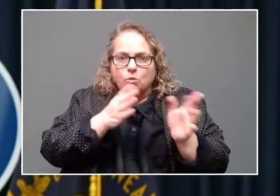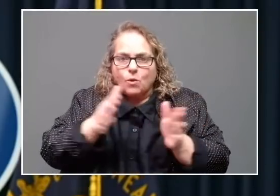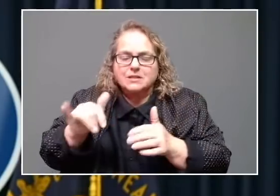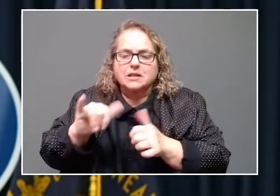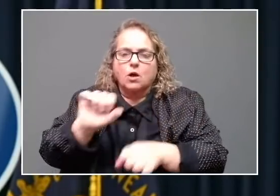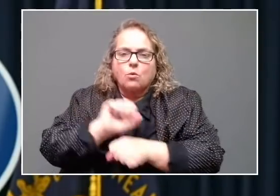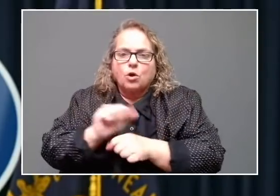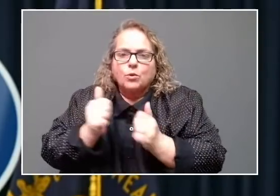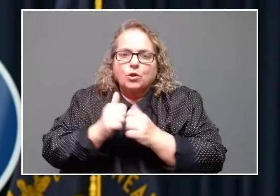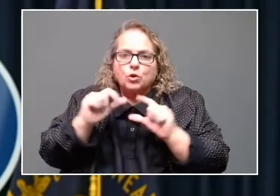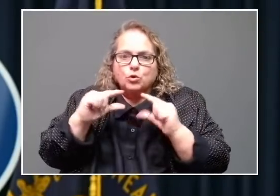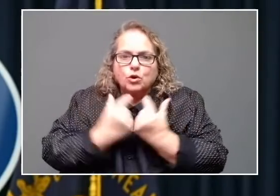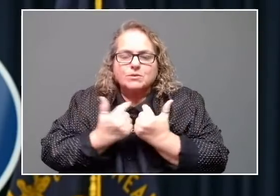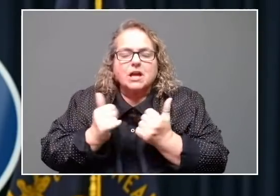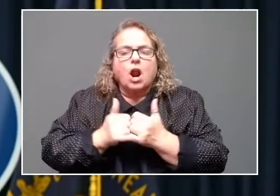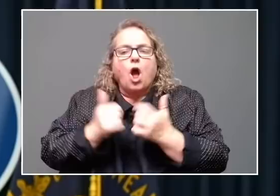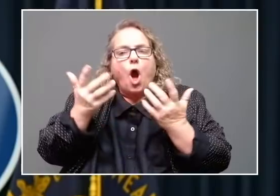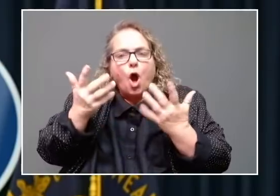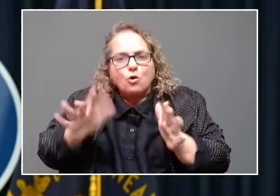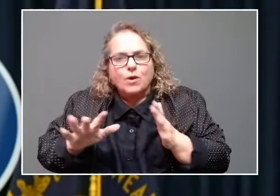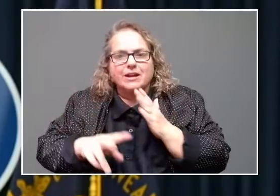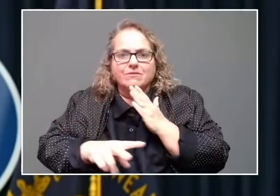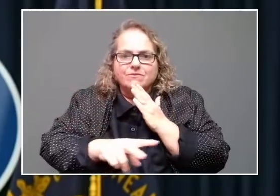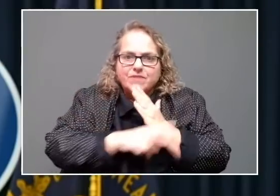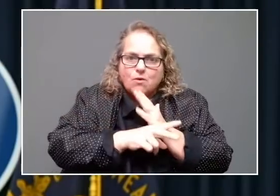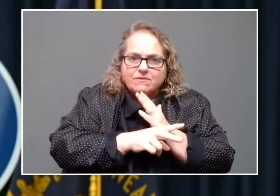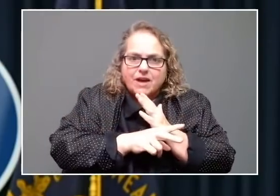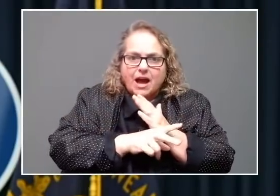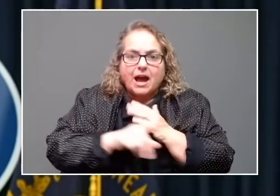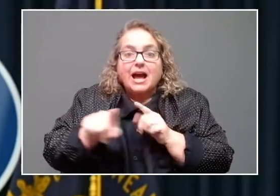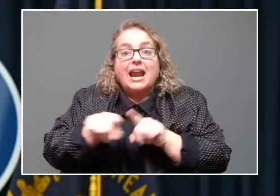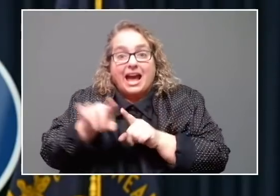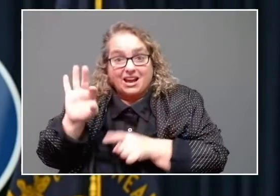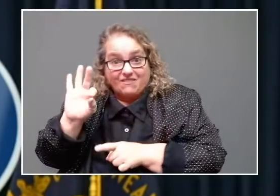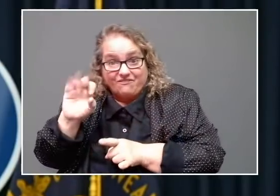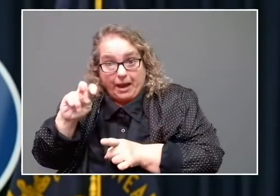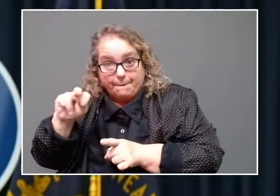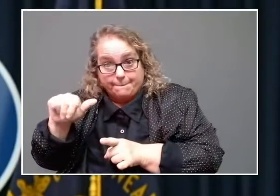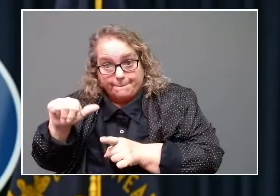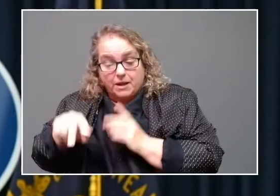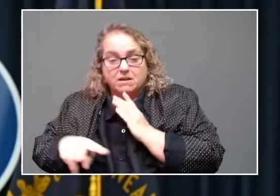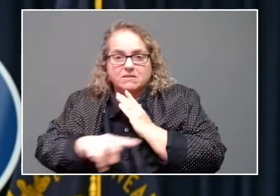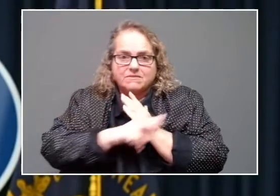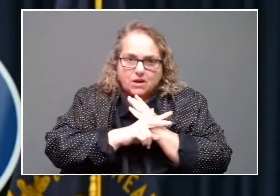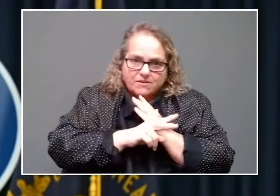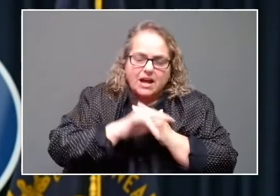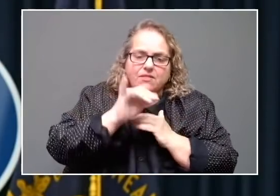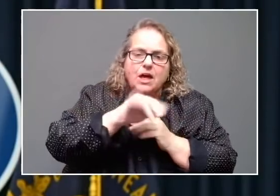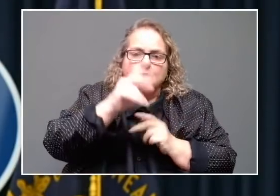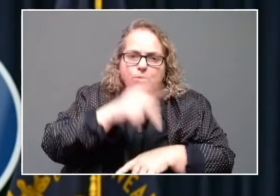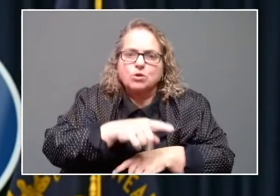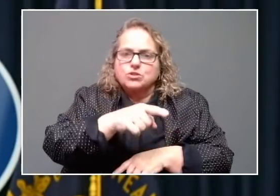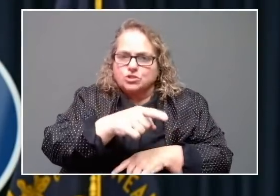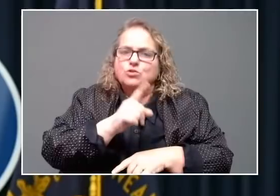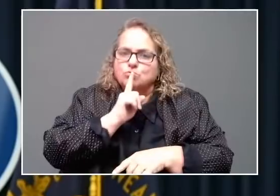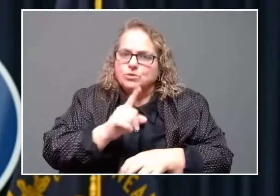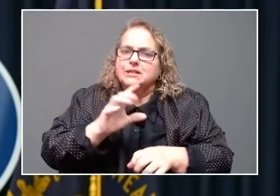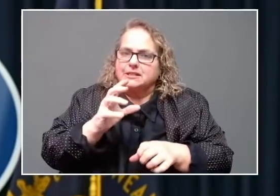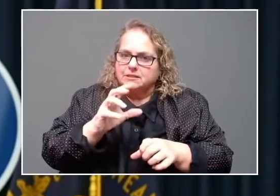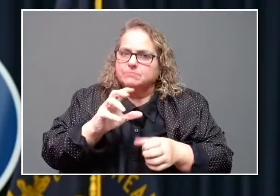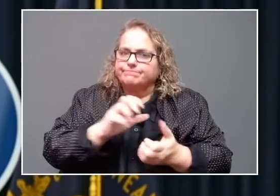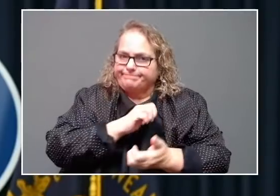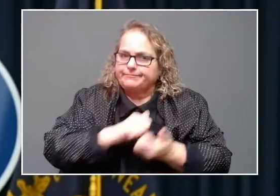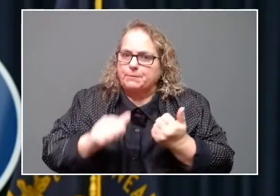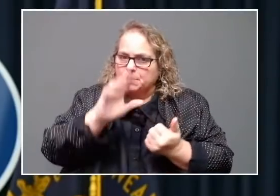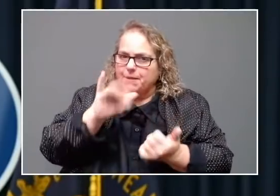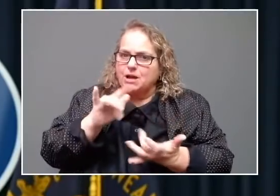already authenticate, like FEMA does, that folks have been harmed, so that we can first assure